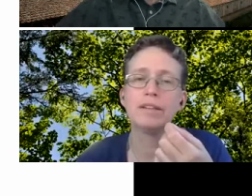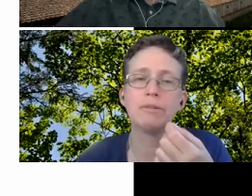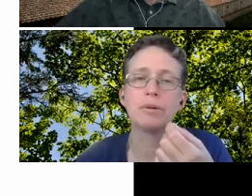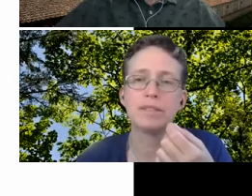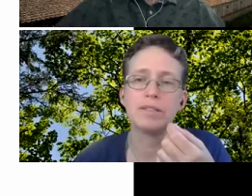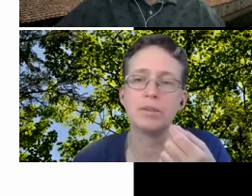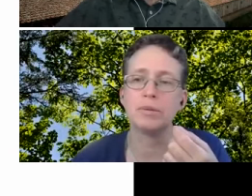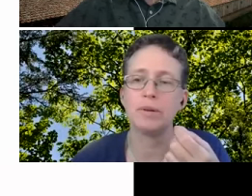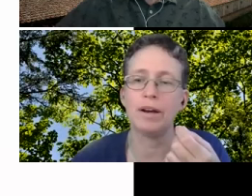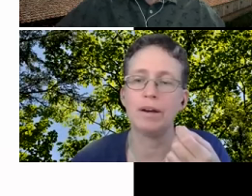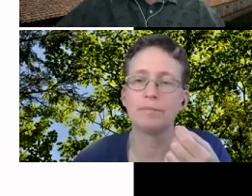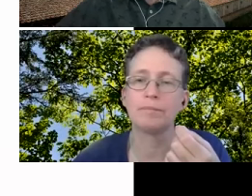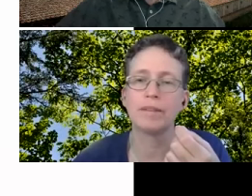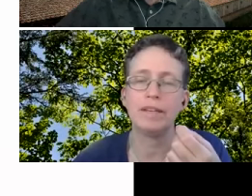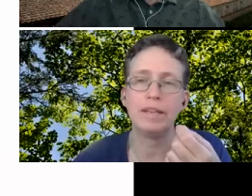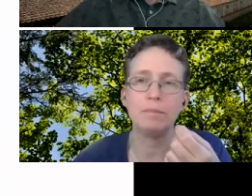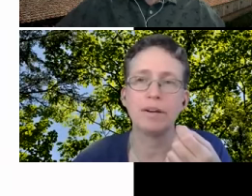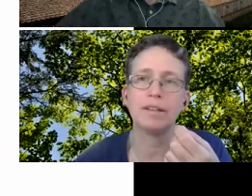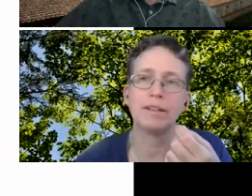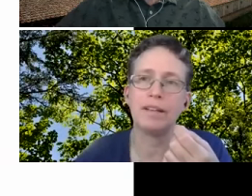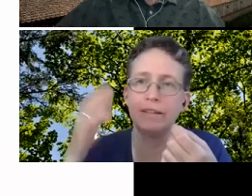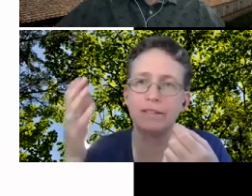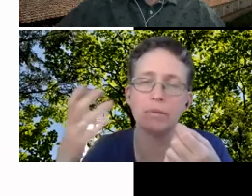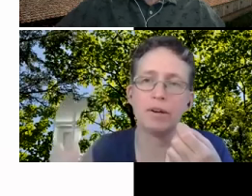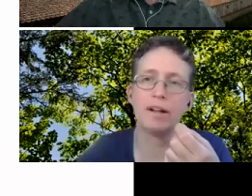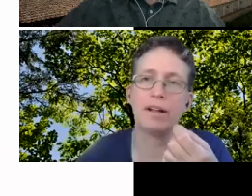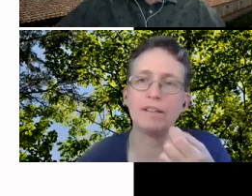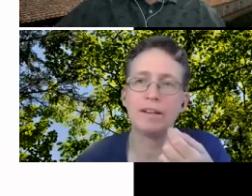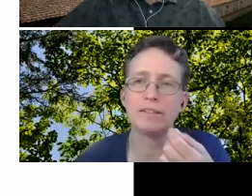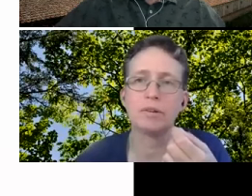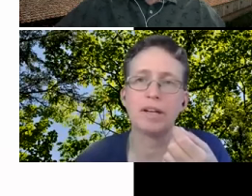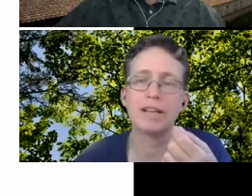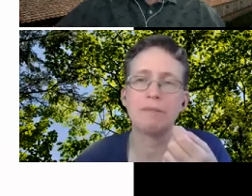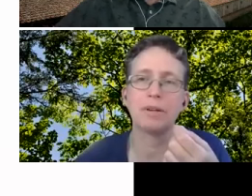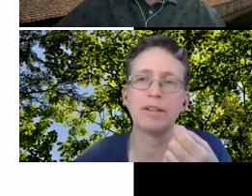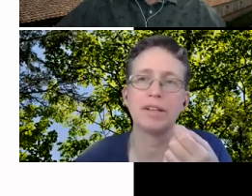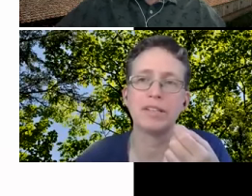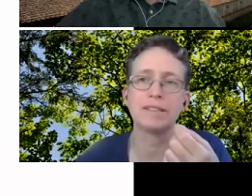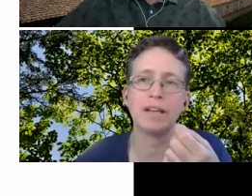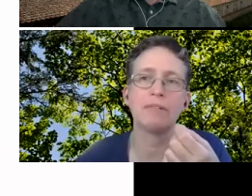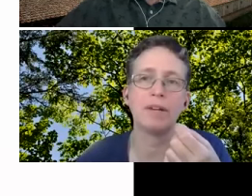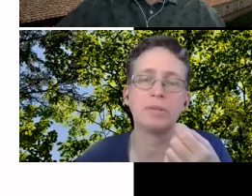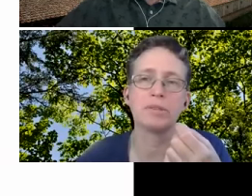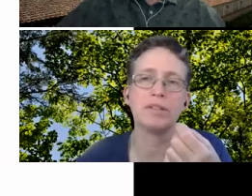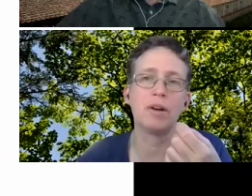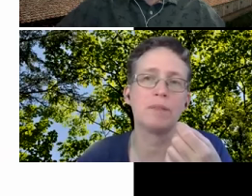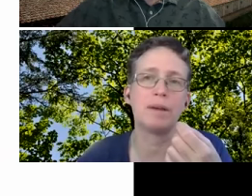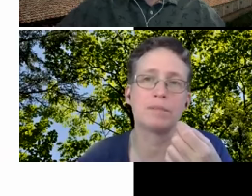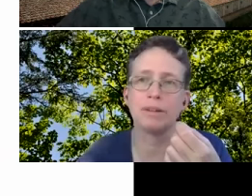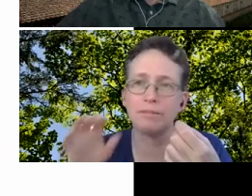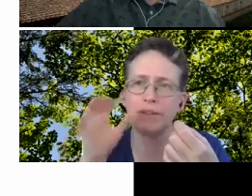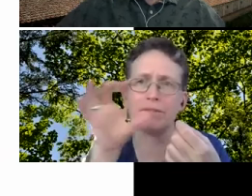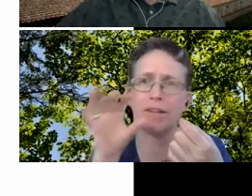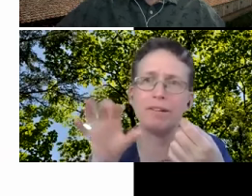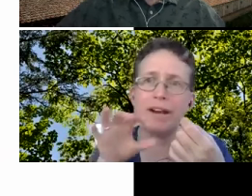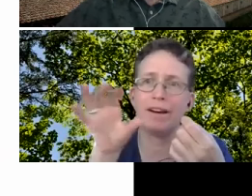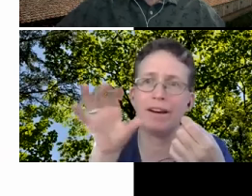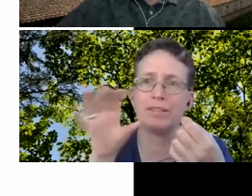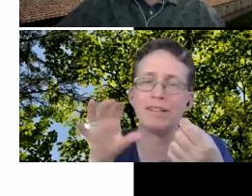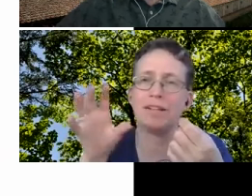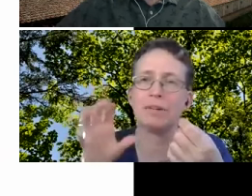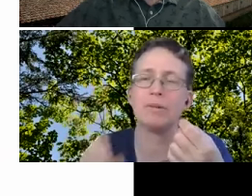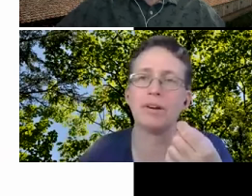the folks that do eBird, and so Cornell's Lab of Ornithology has a lot of great tools, and Yard Map is one for you to figure out